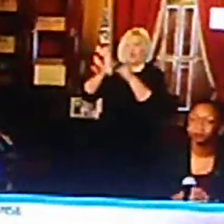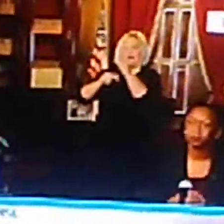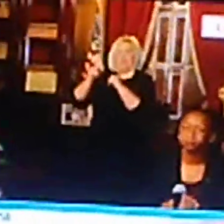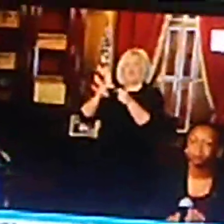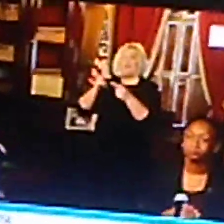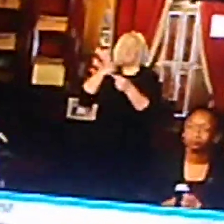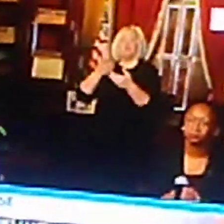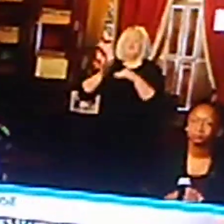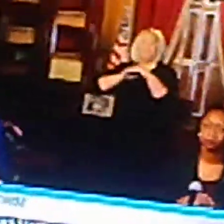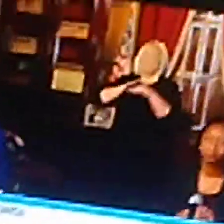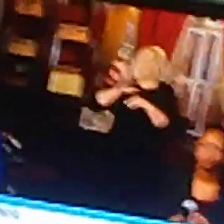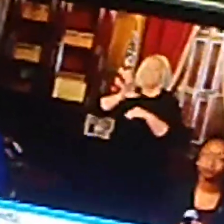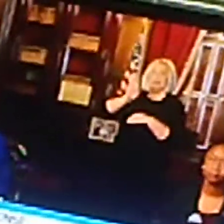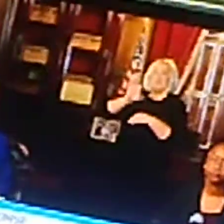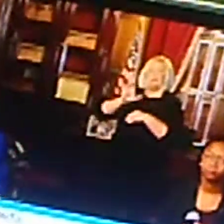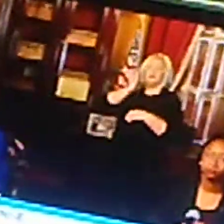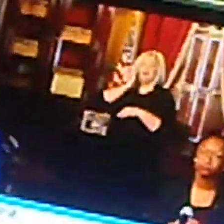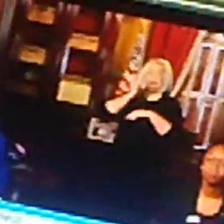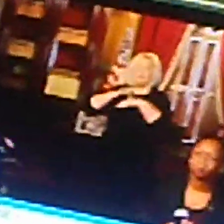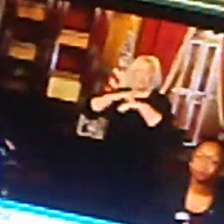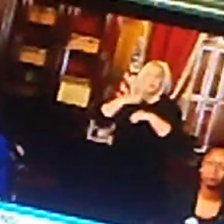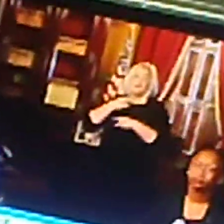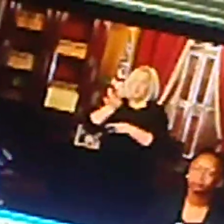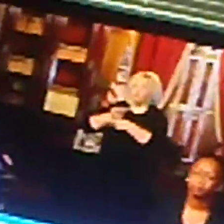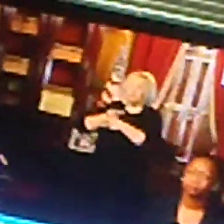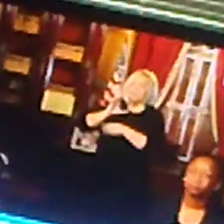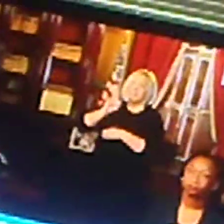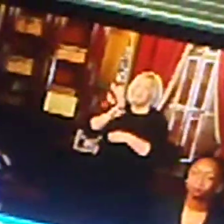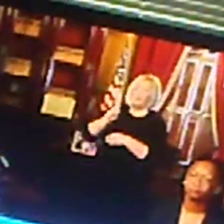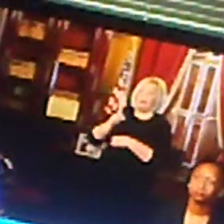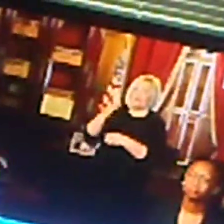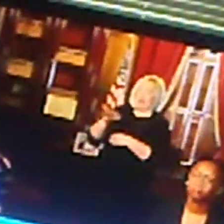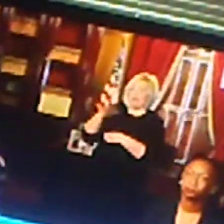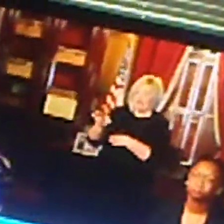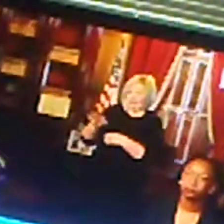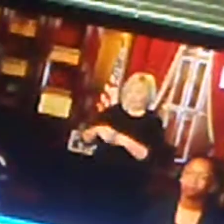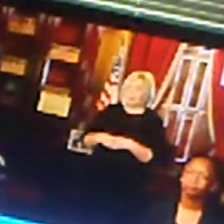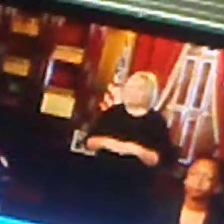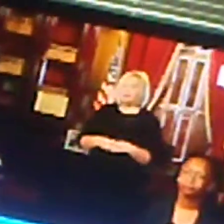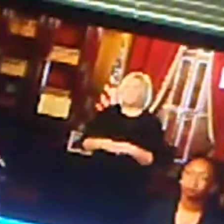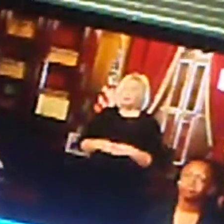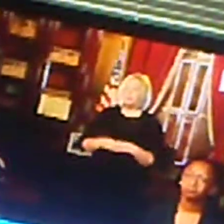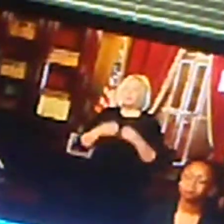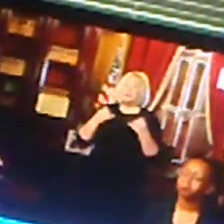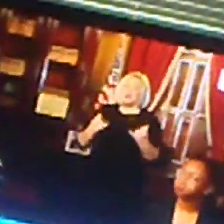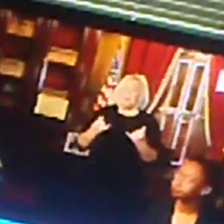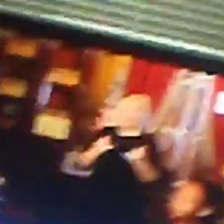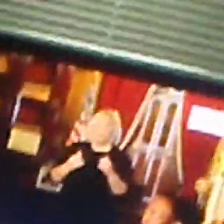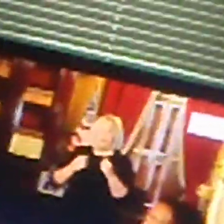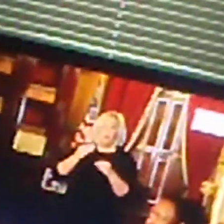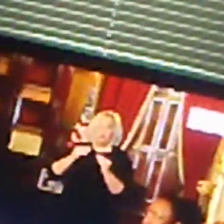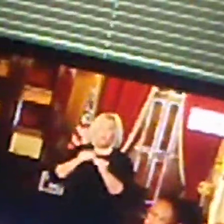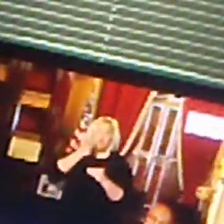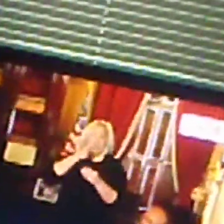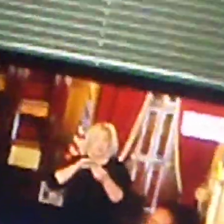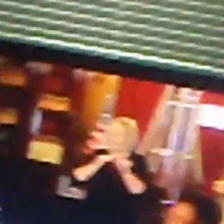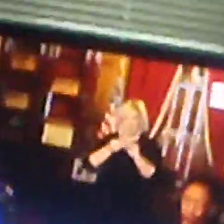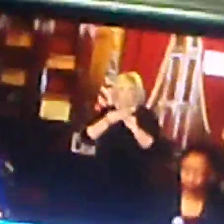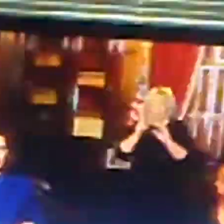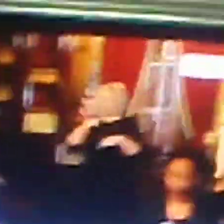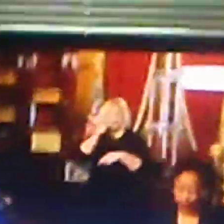900 bed spaces approximately. So we have a few more updated numbers. As of 3 o'clock yesterday, we